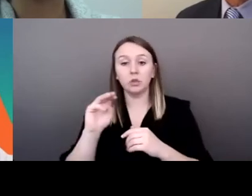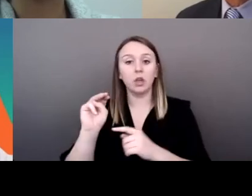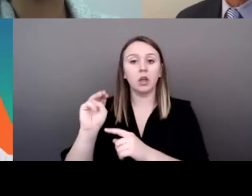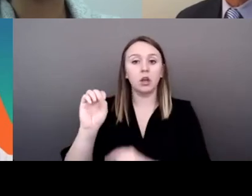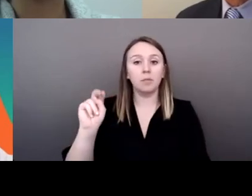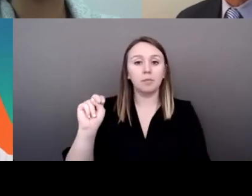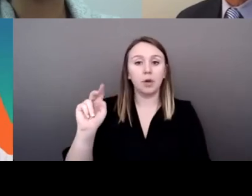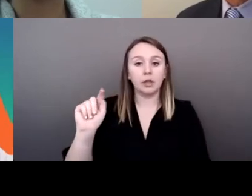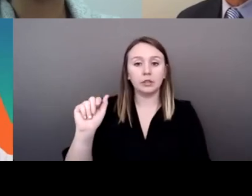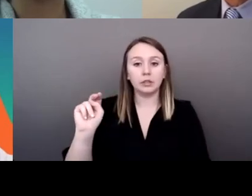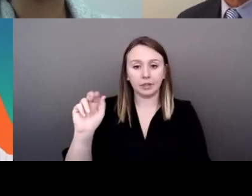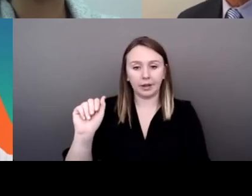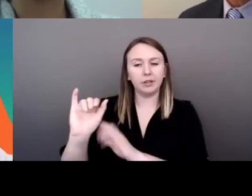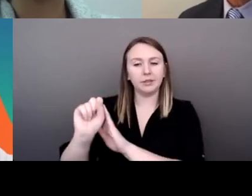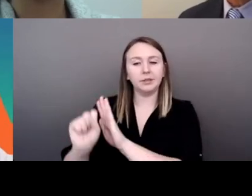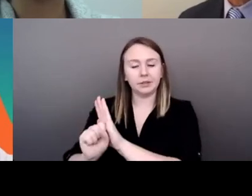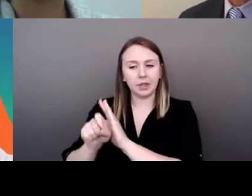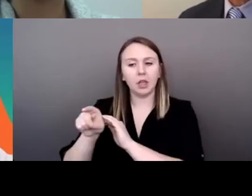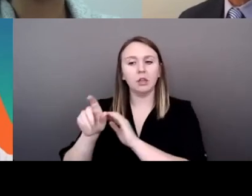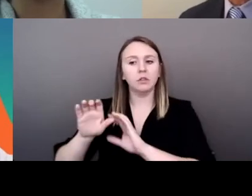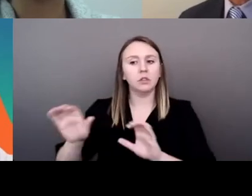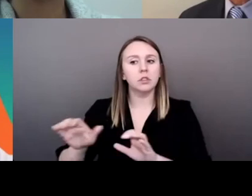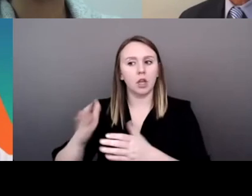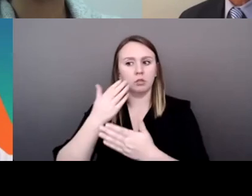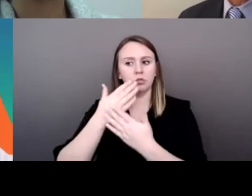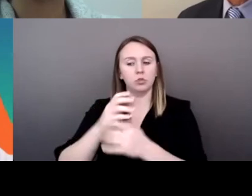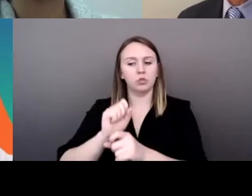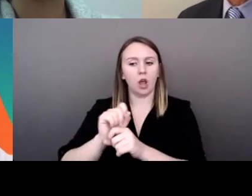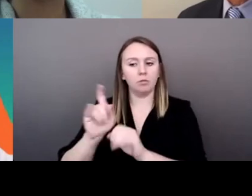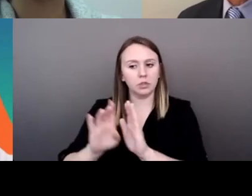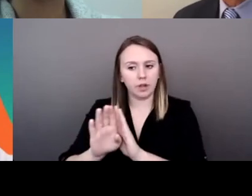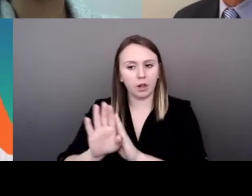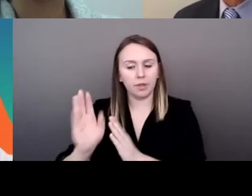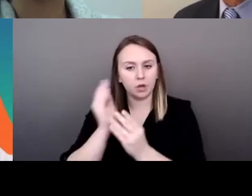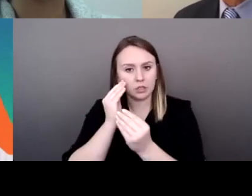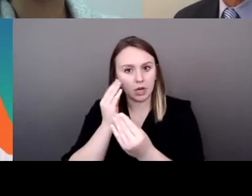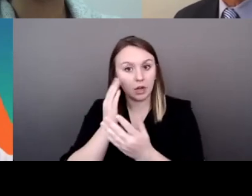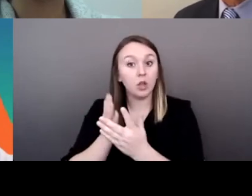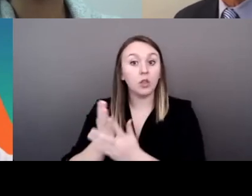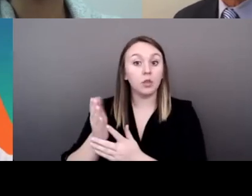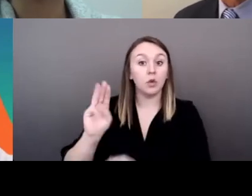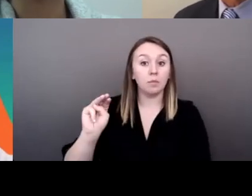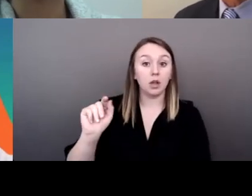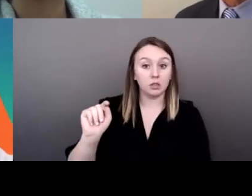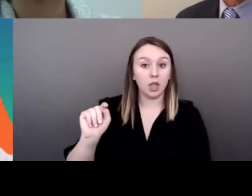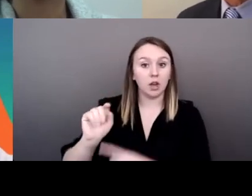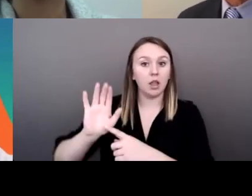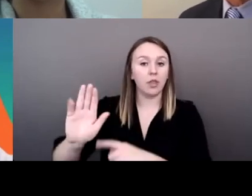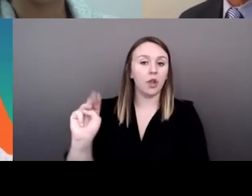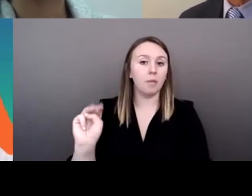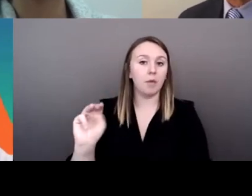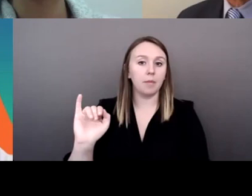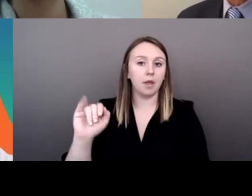actually in their data development through their Montana MMIP state task force. And they have